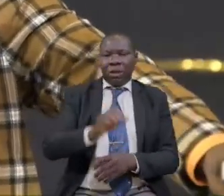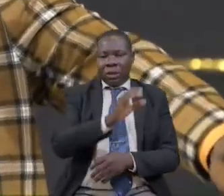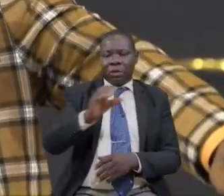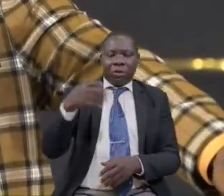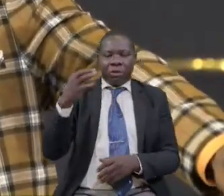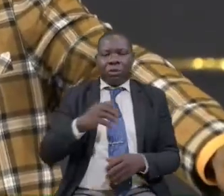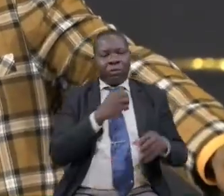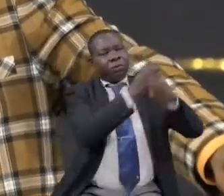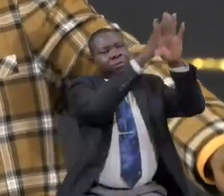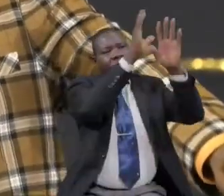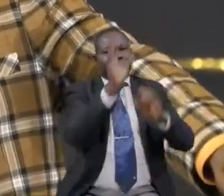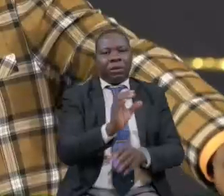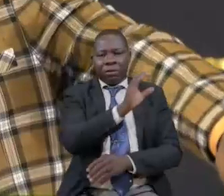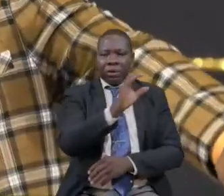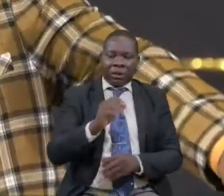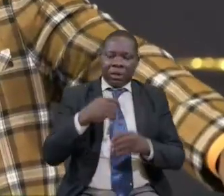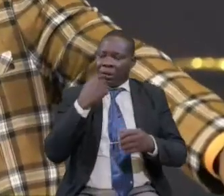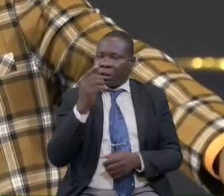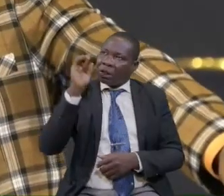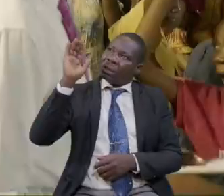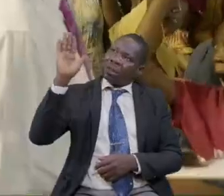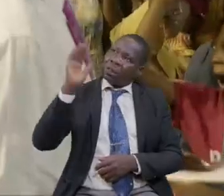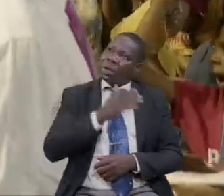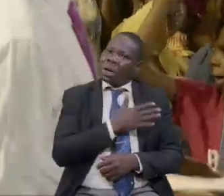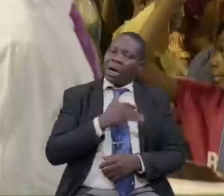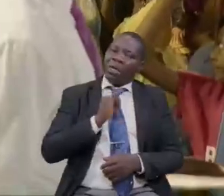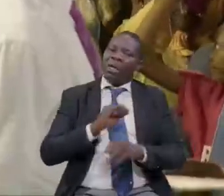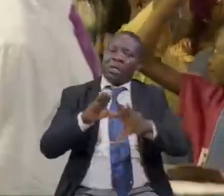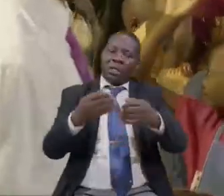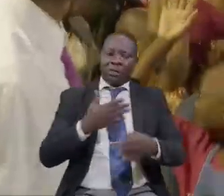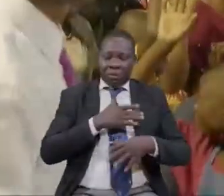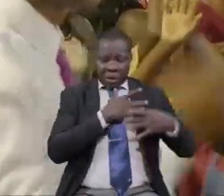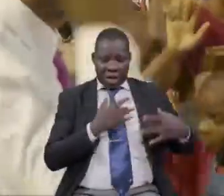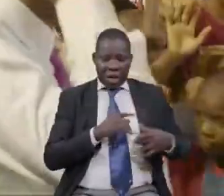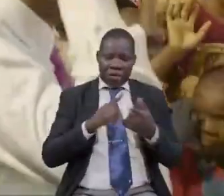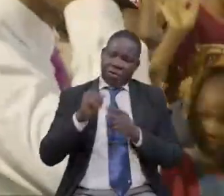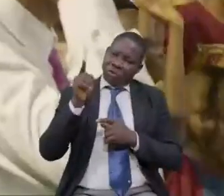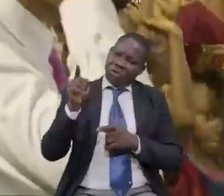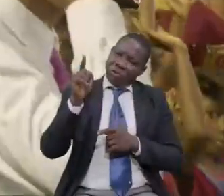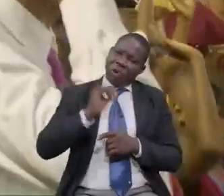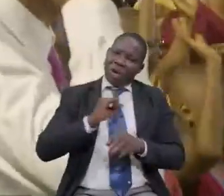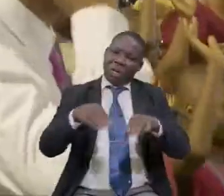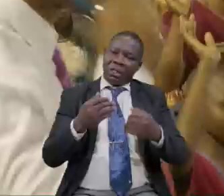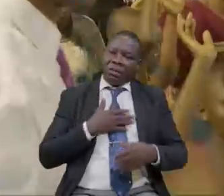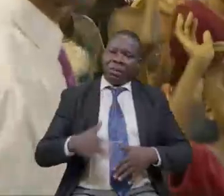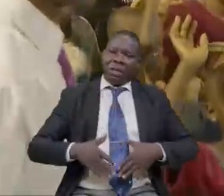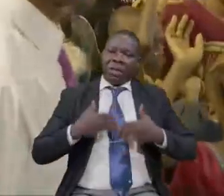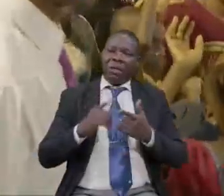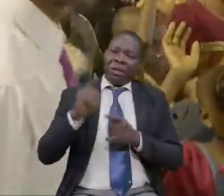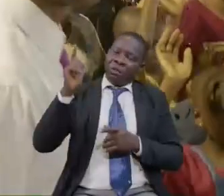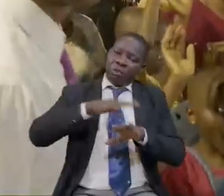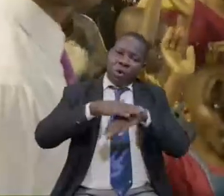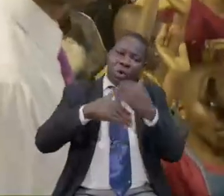Tell him. Now I give my heart to you. I give my life to you. All those dirty